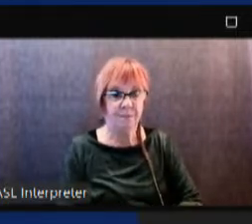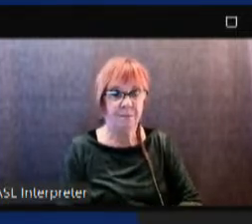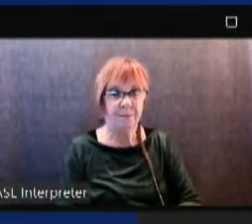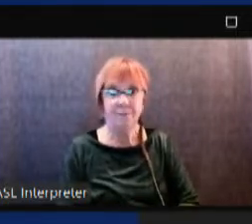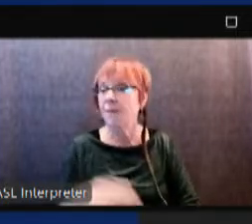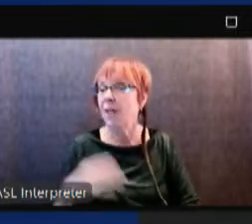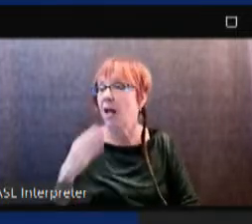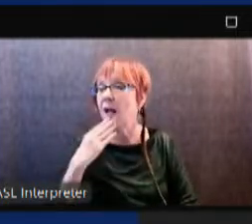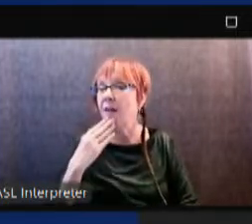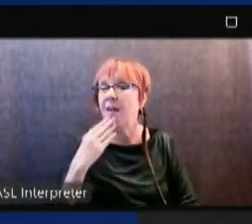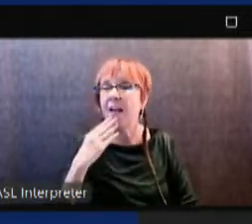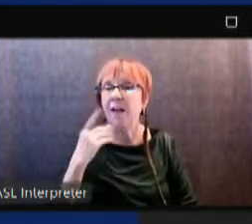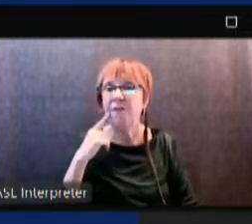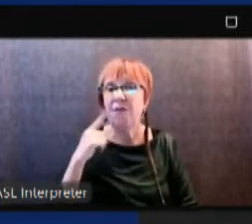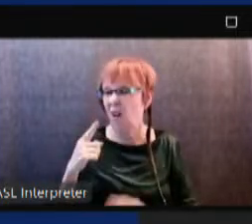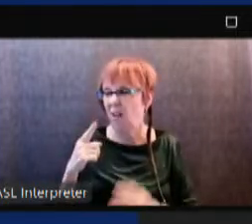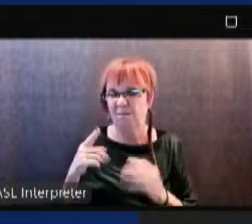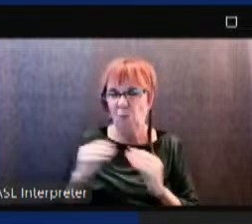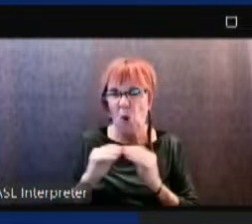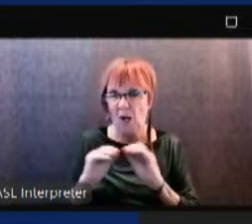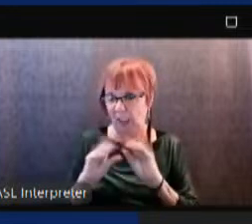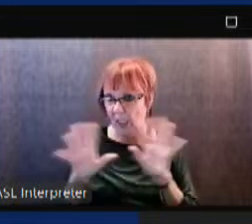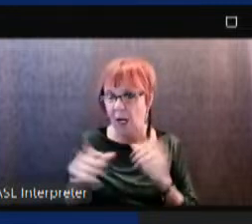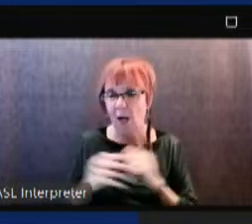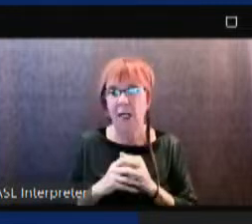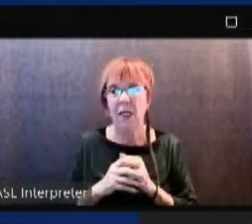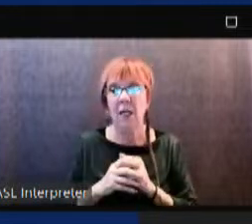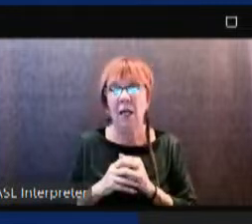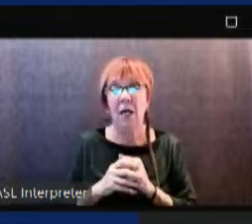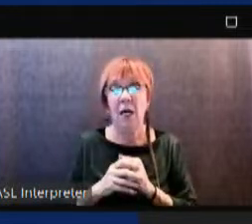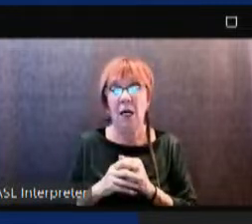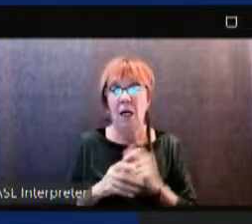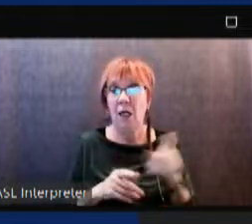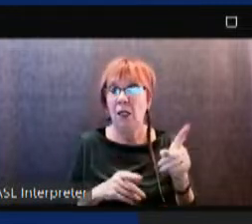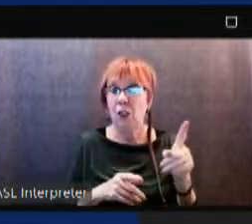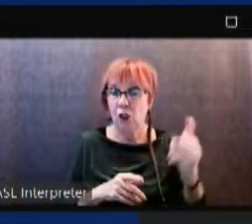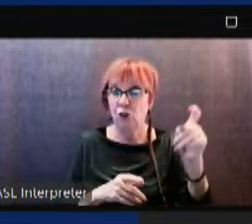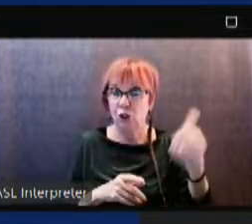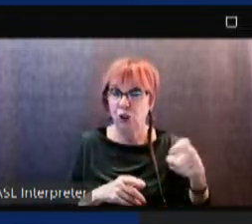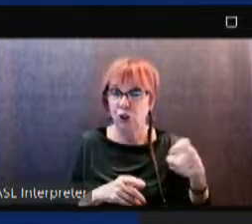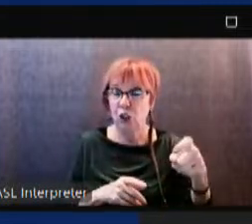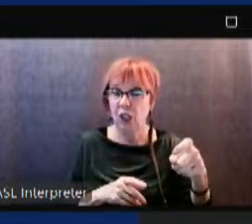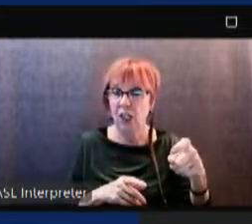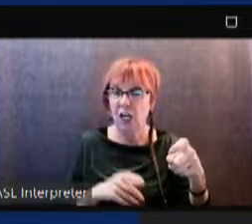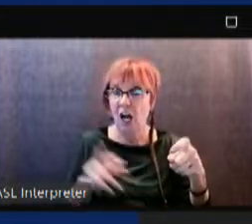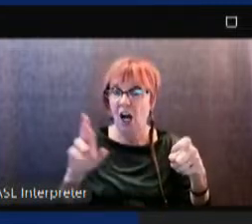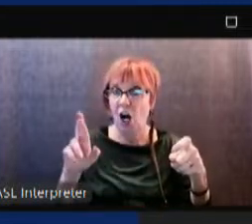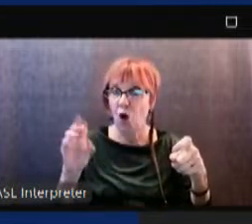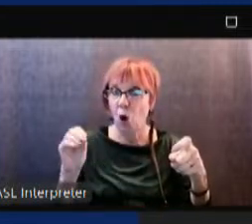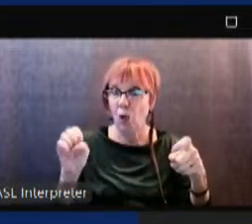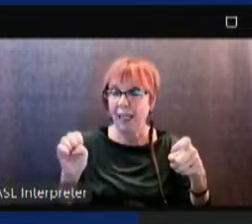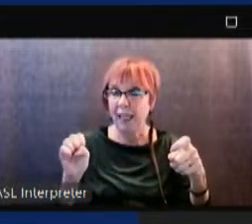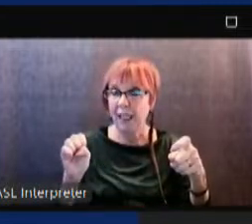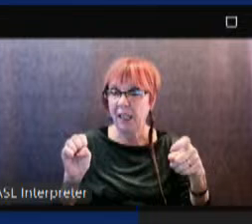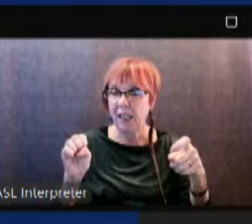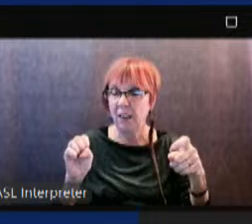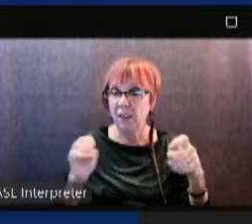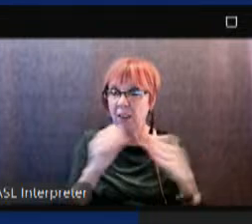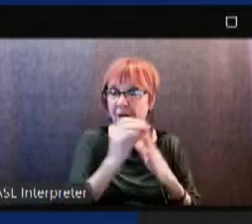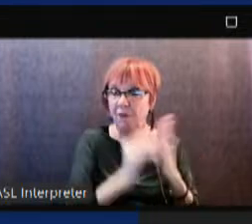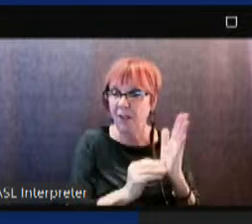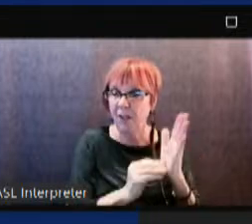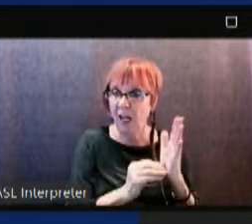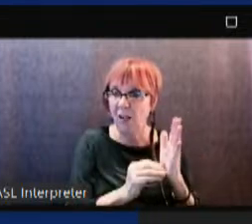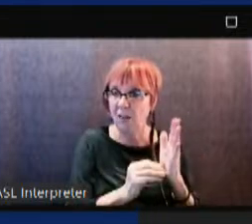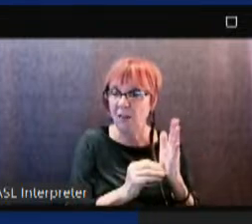Thank you. And just for a point of clarity, Sid, so should they or should they not complete an ROE if there was